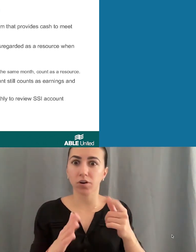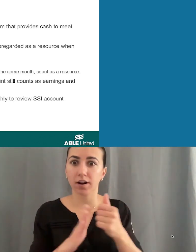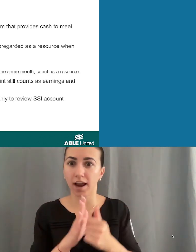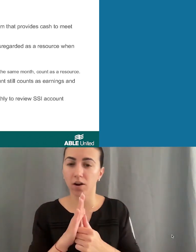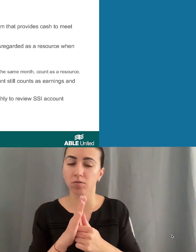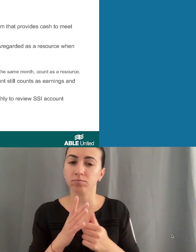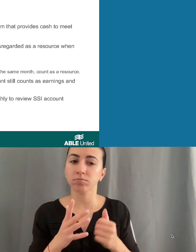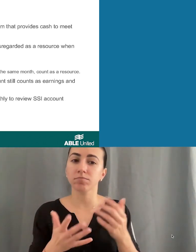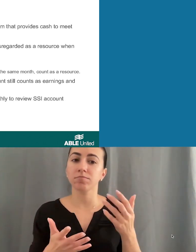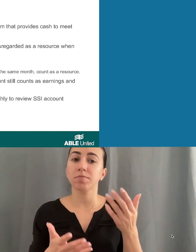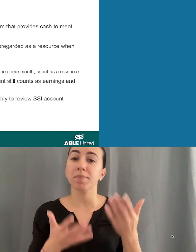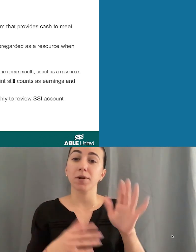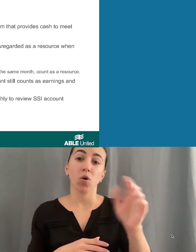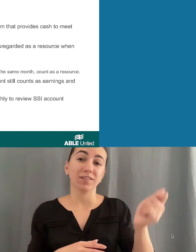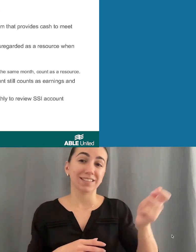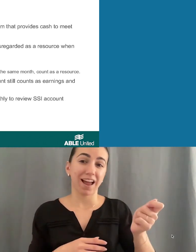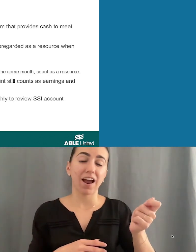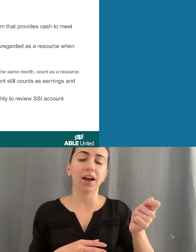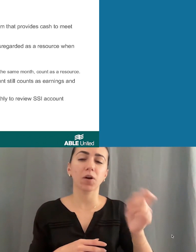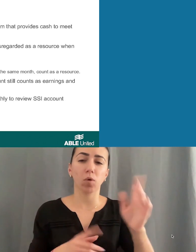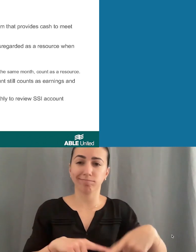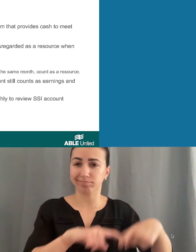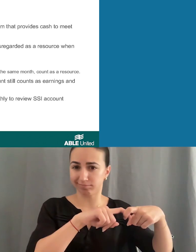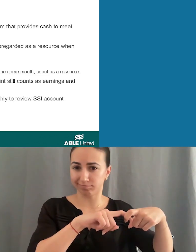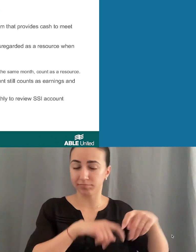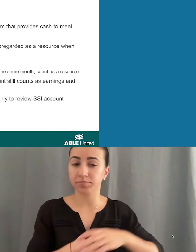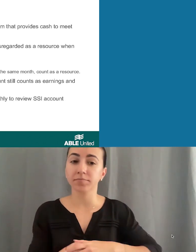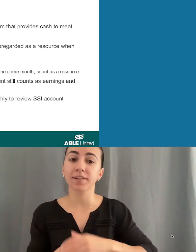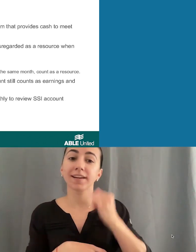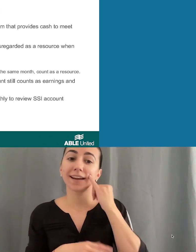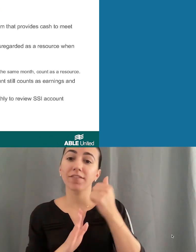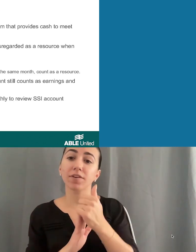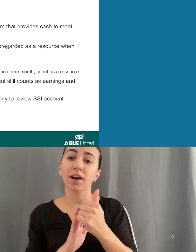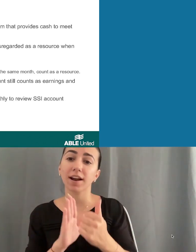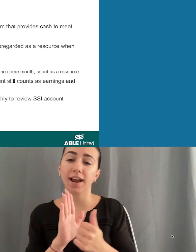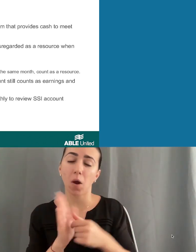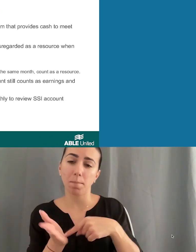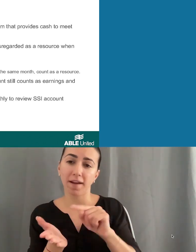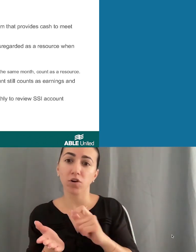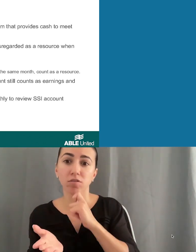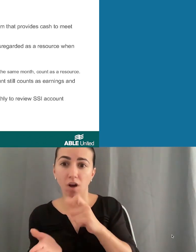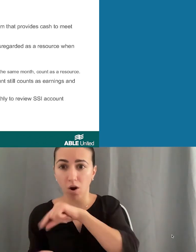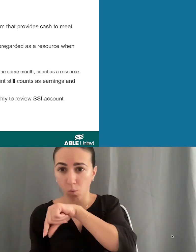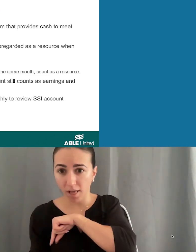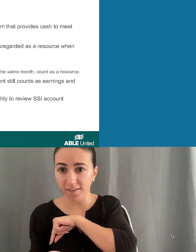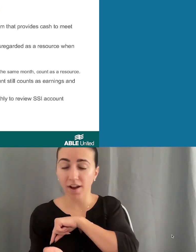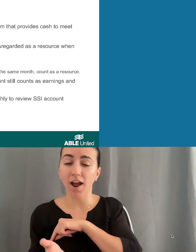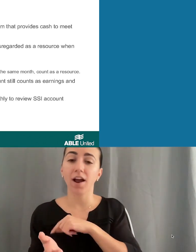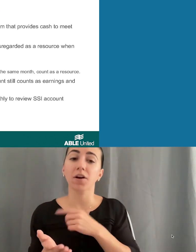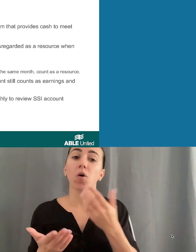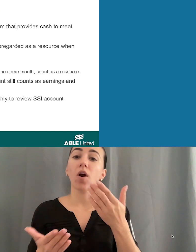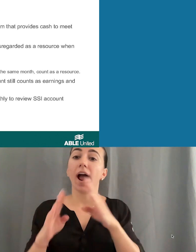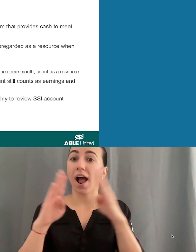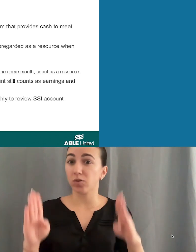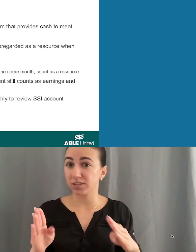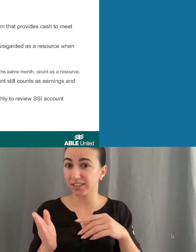your SSI check may be suspended. Also, if the account is paying for non-qualified expenses or housing expenses past the